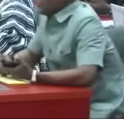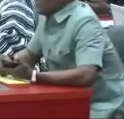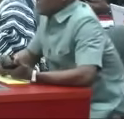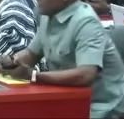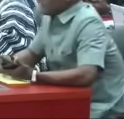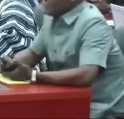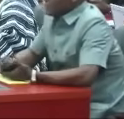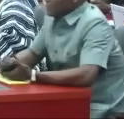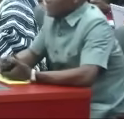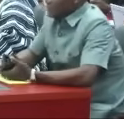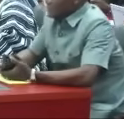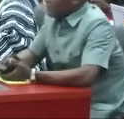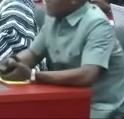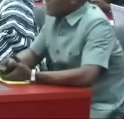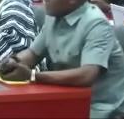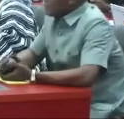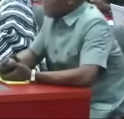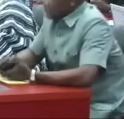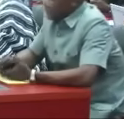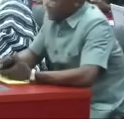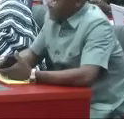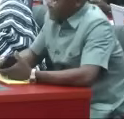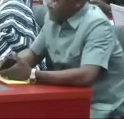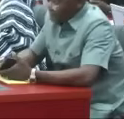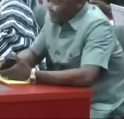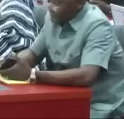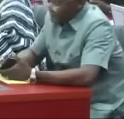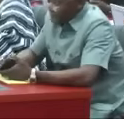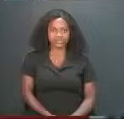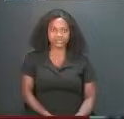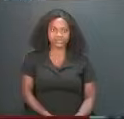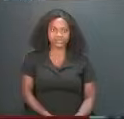so doing, I present